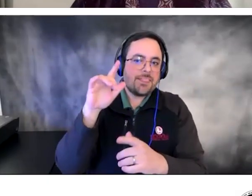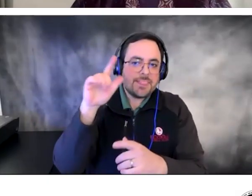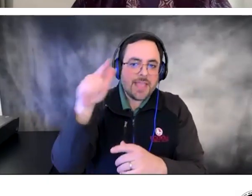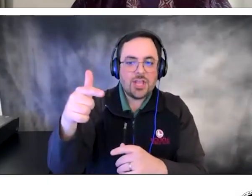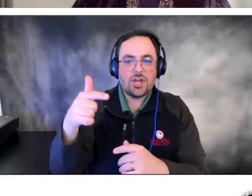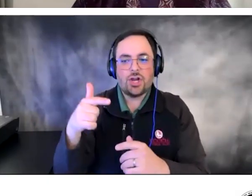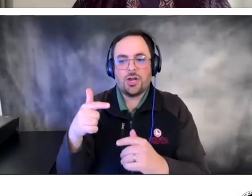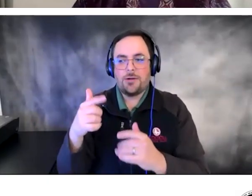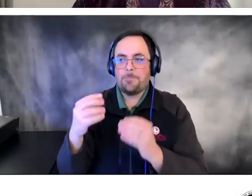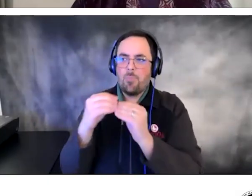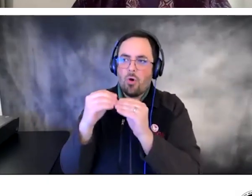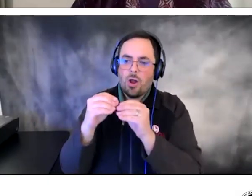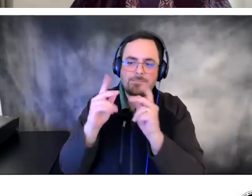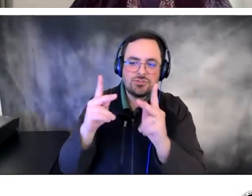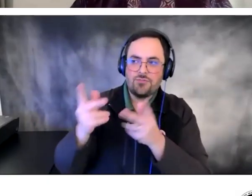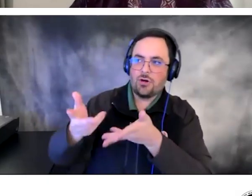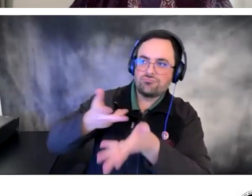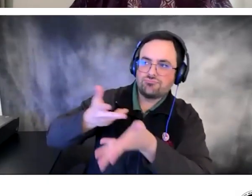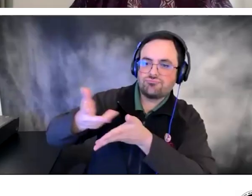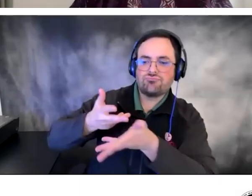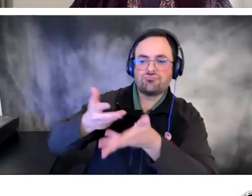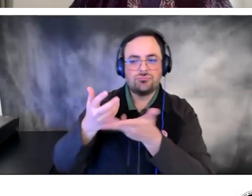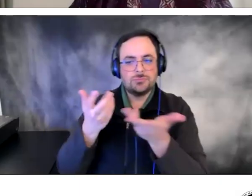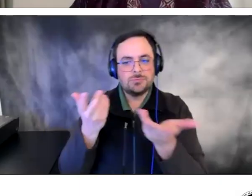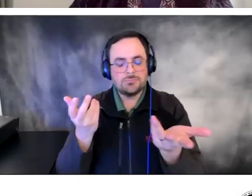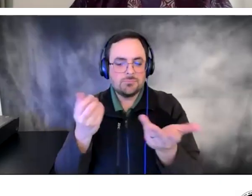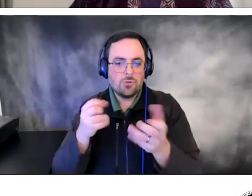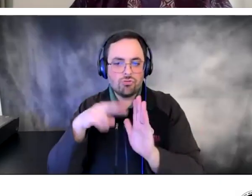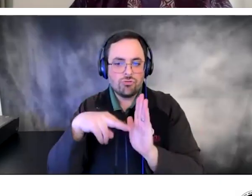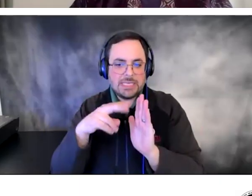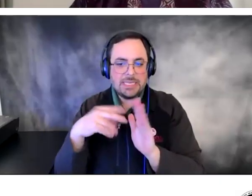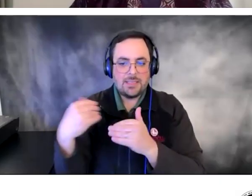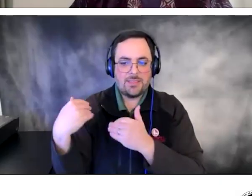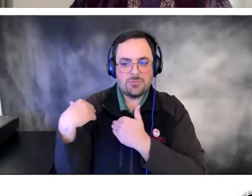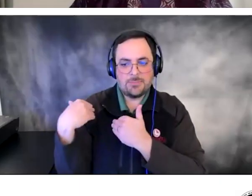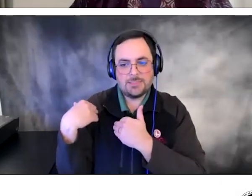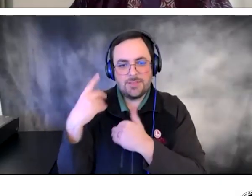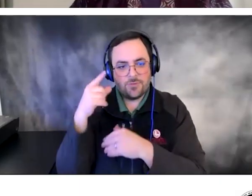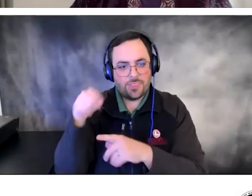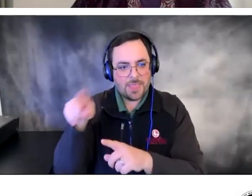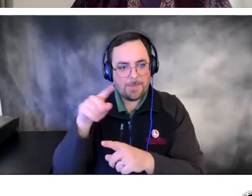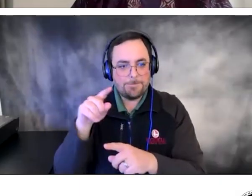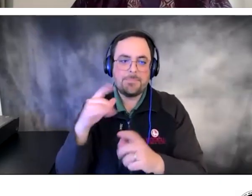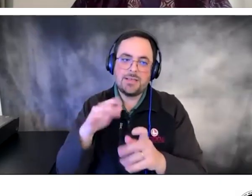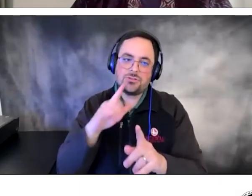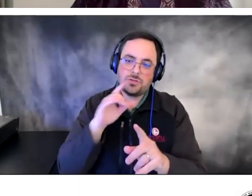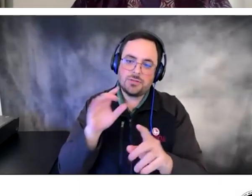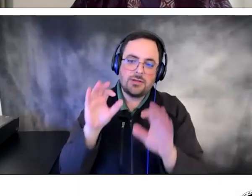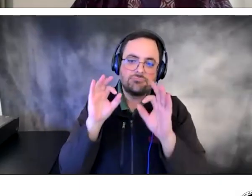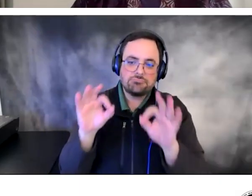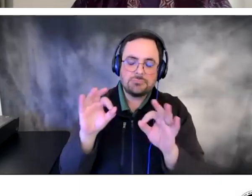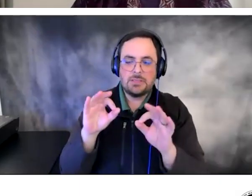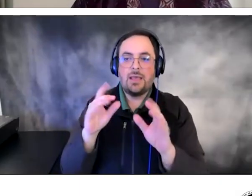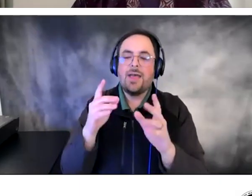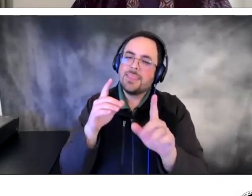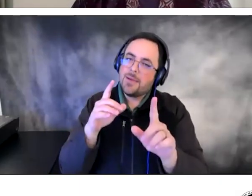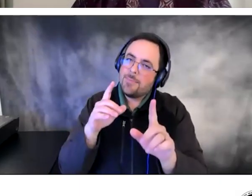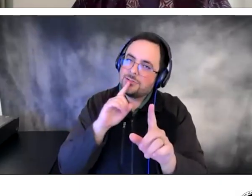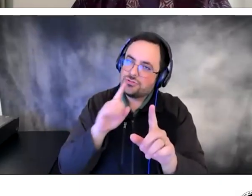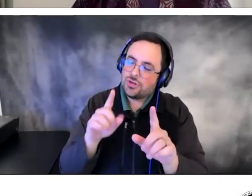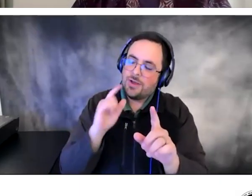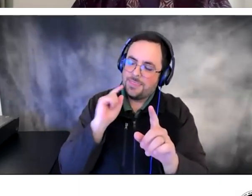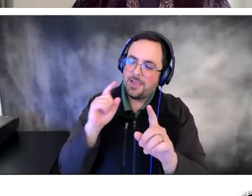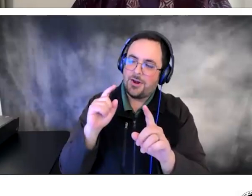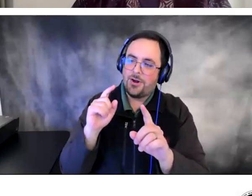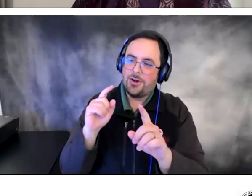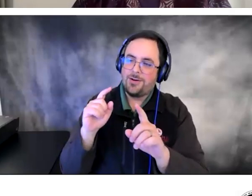there'll be more conversation and more reading responsibility. And make sure, again, these are in an